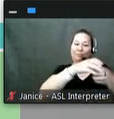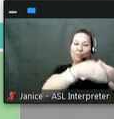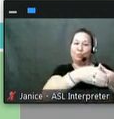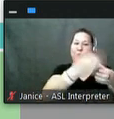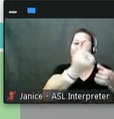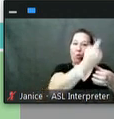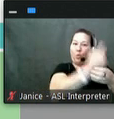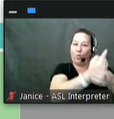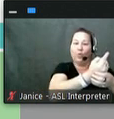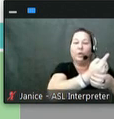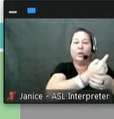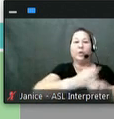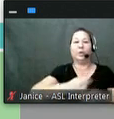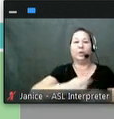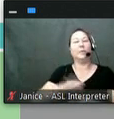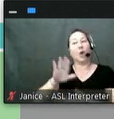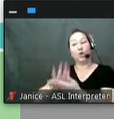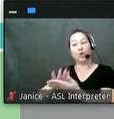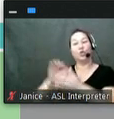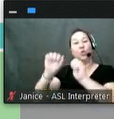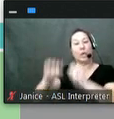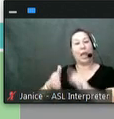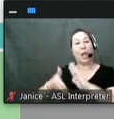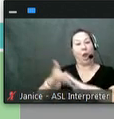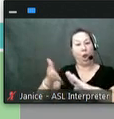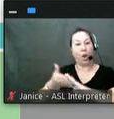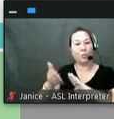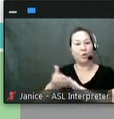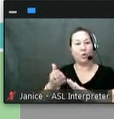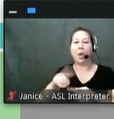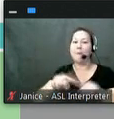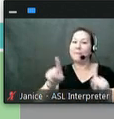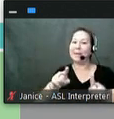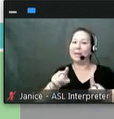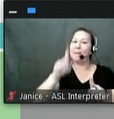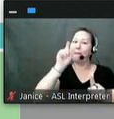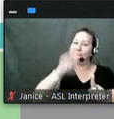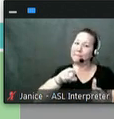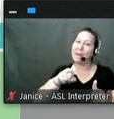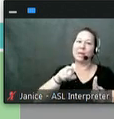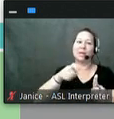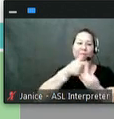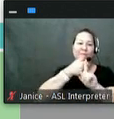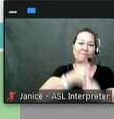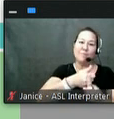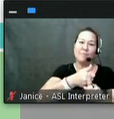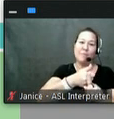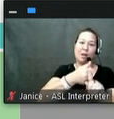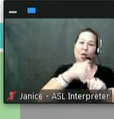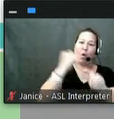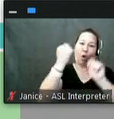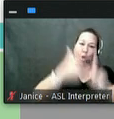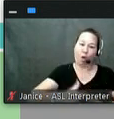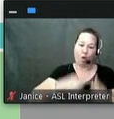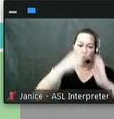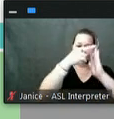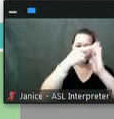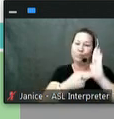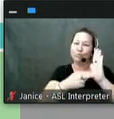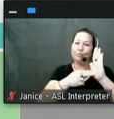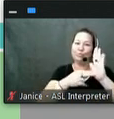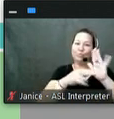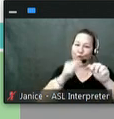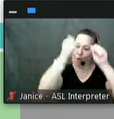school could operate, but it must have all its protocols in place. So if there is a school out there operating for this